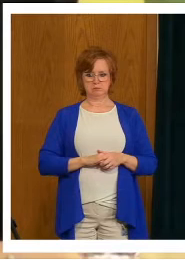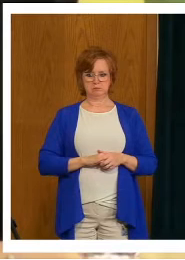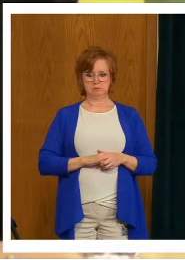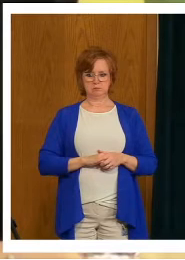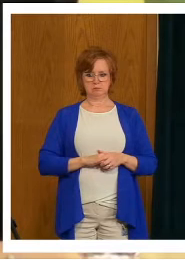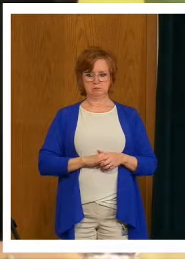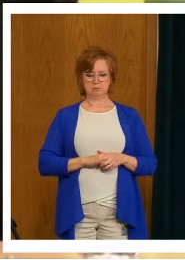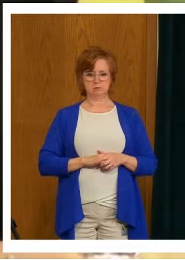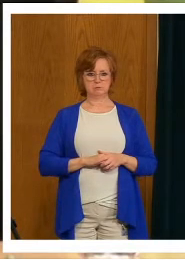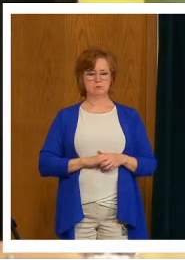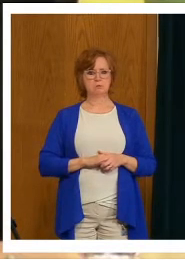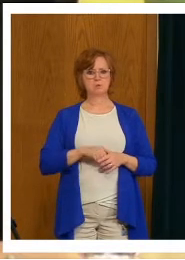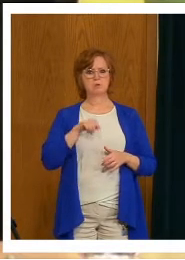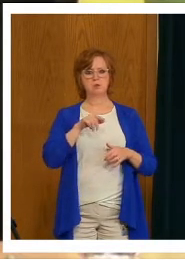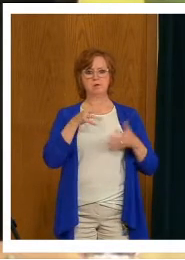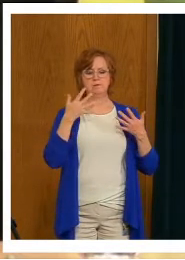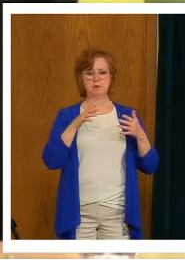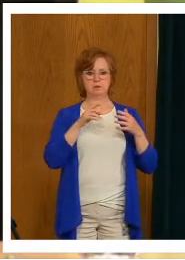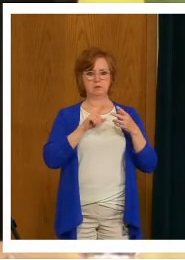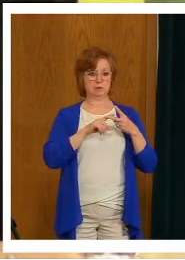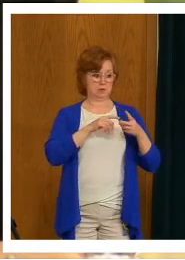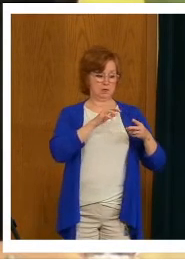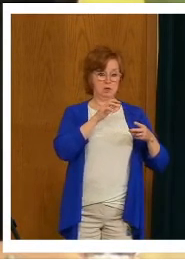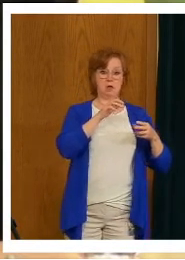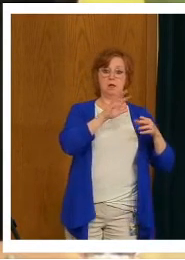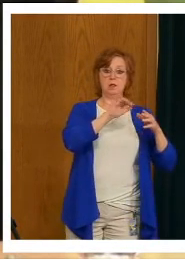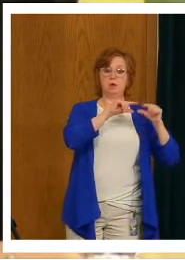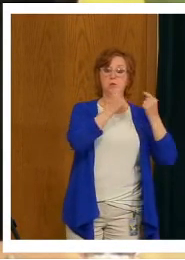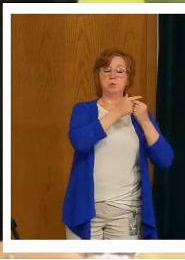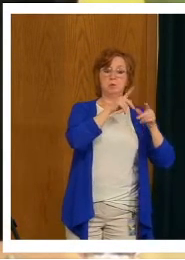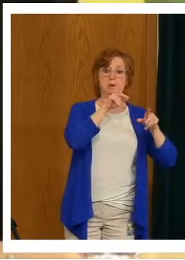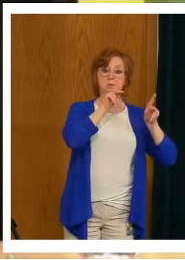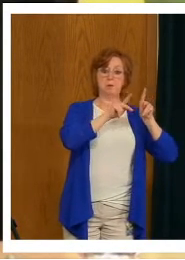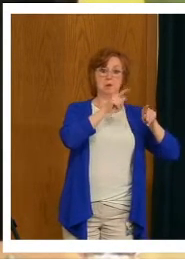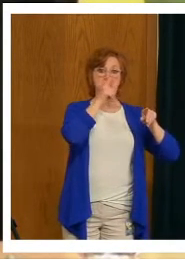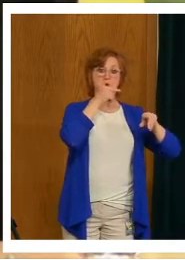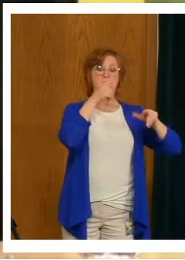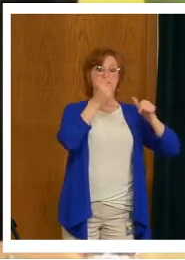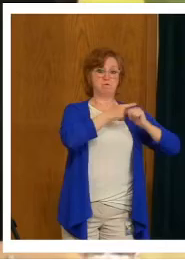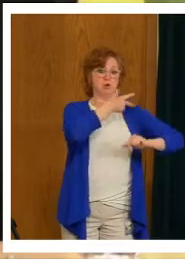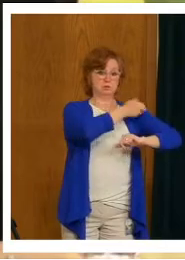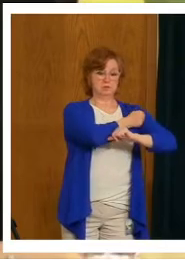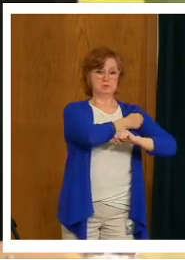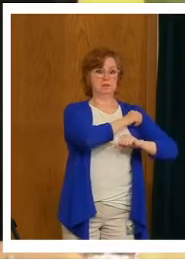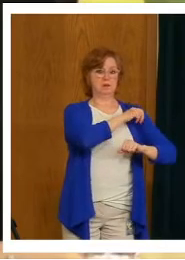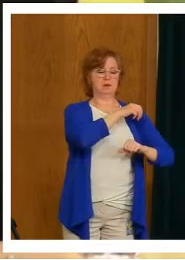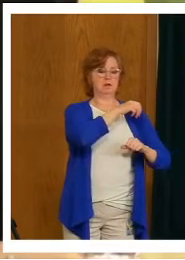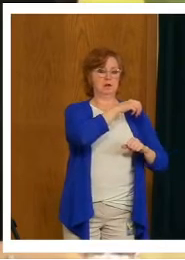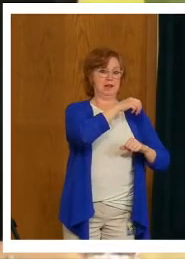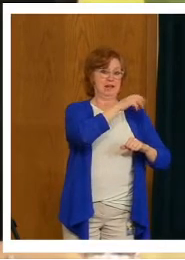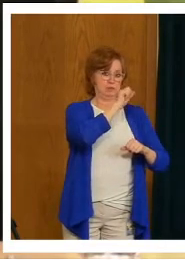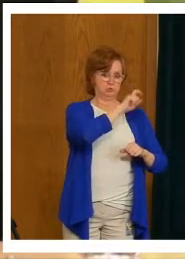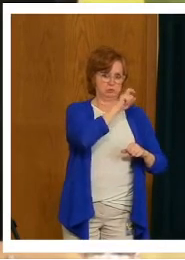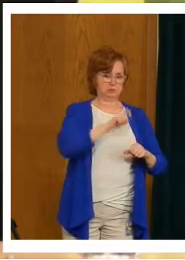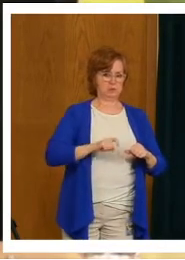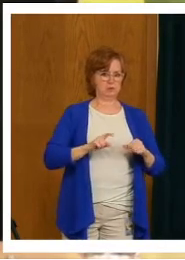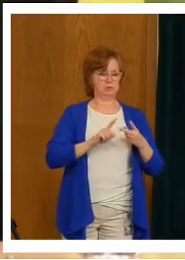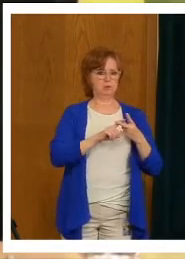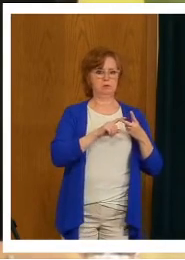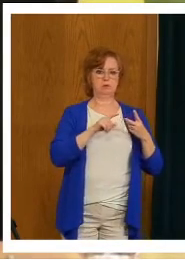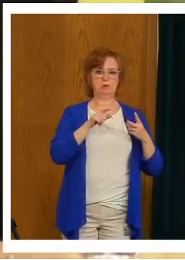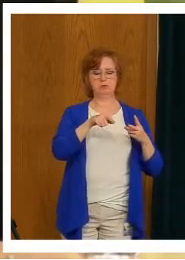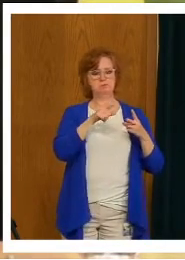option for a second dose for people who received AstraZeneca the first time around. What about Moderna as a second dose?